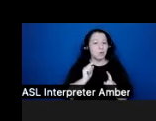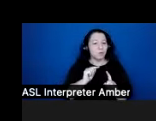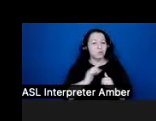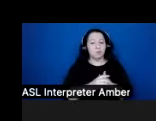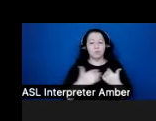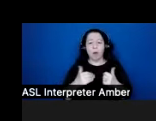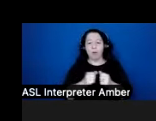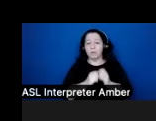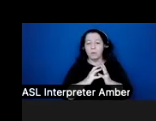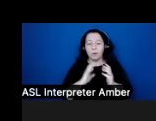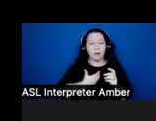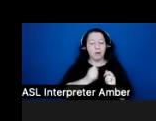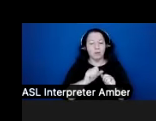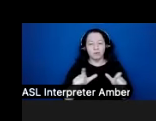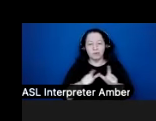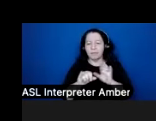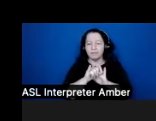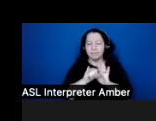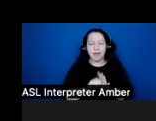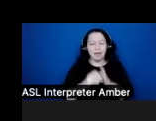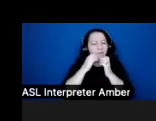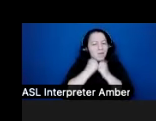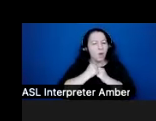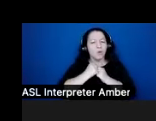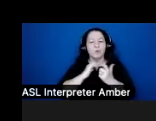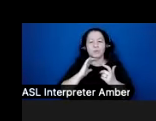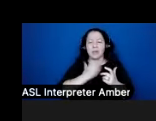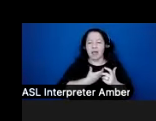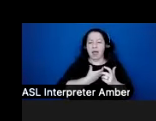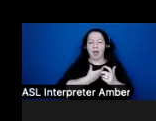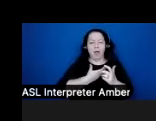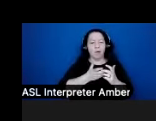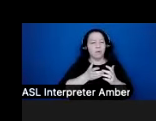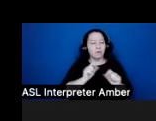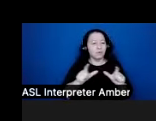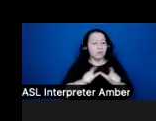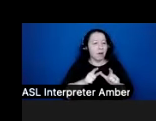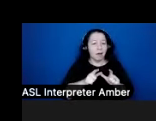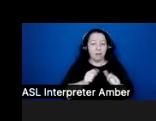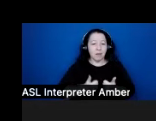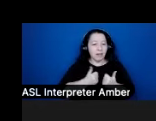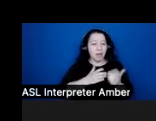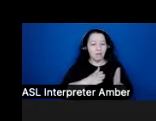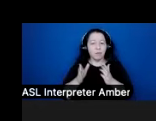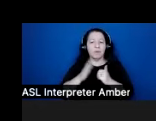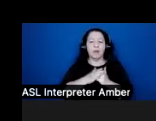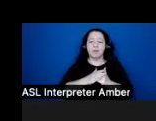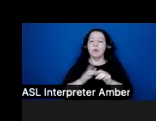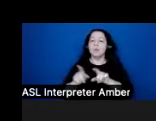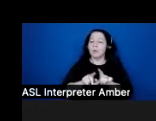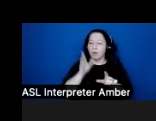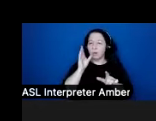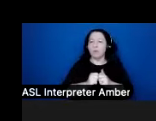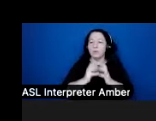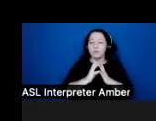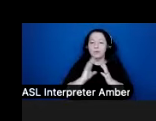sexual violence, right? And as we work to restore our tribal identities, values, and tribal ways of life, we restore that web of